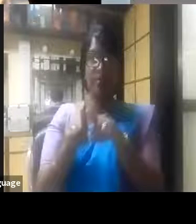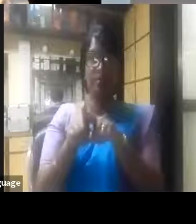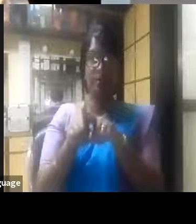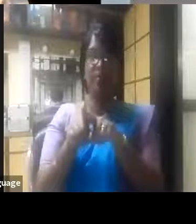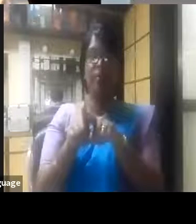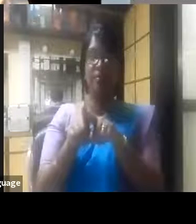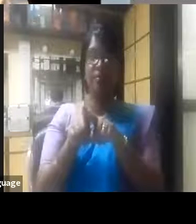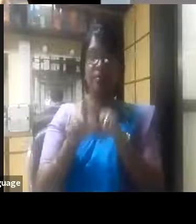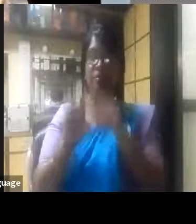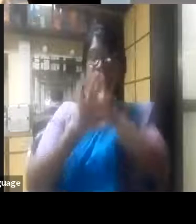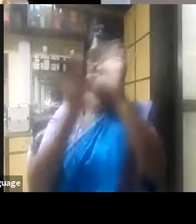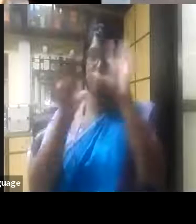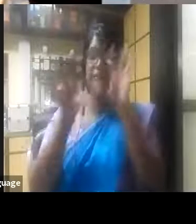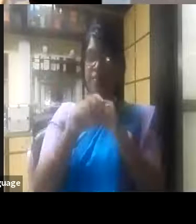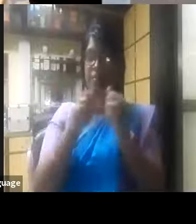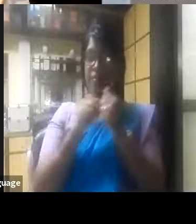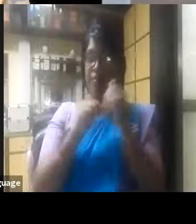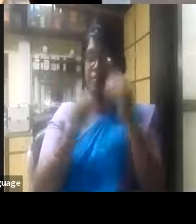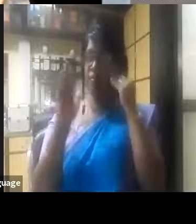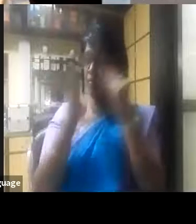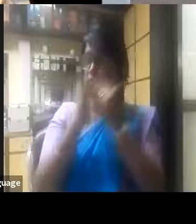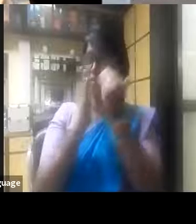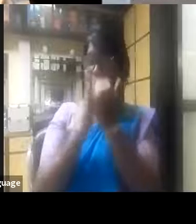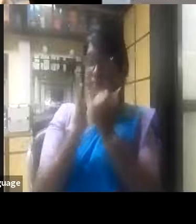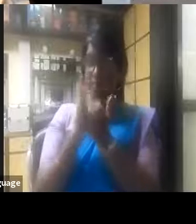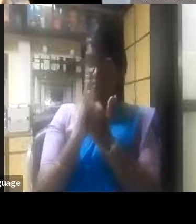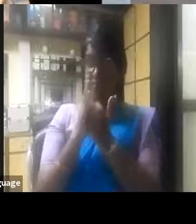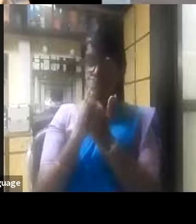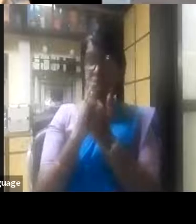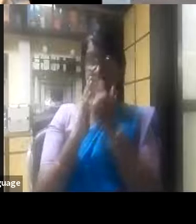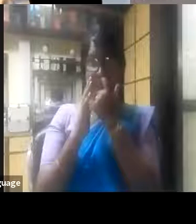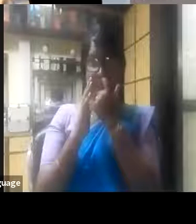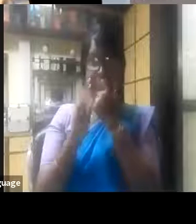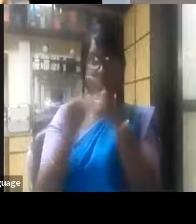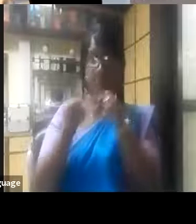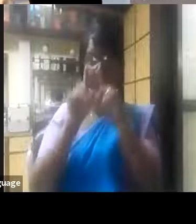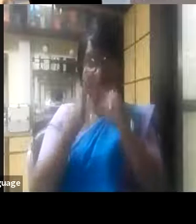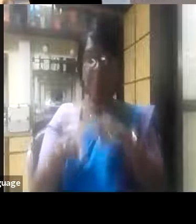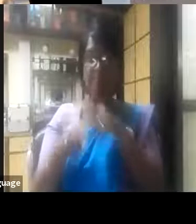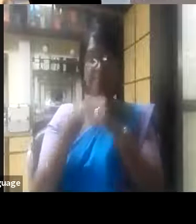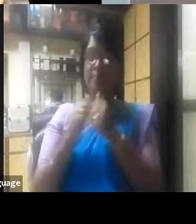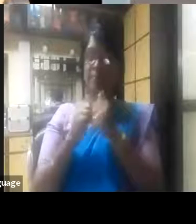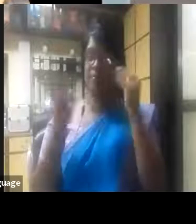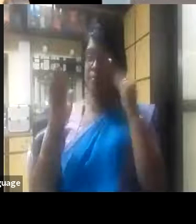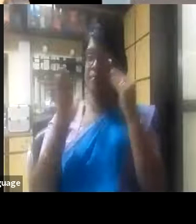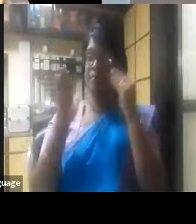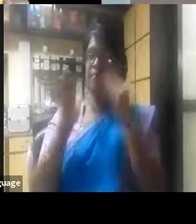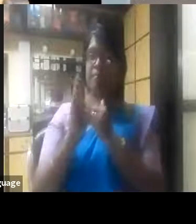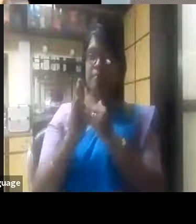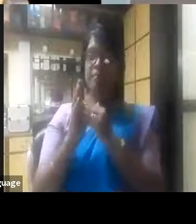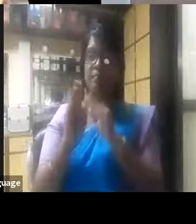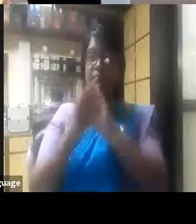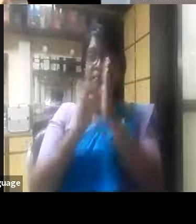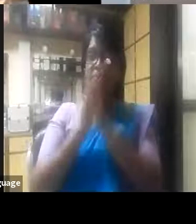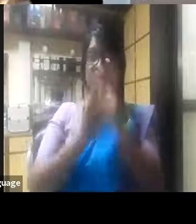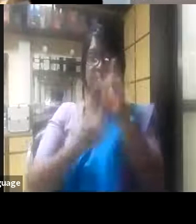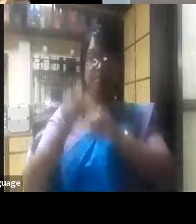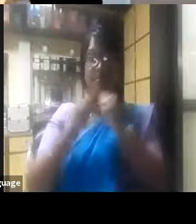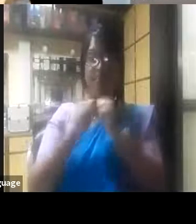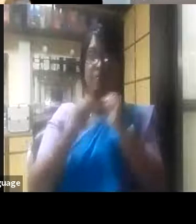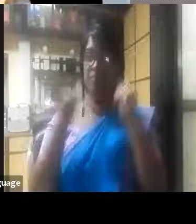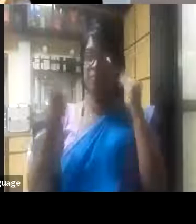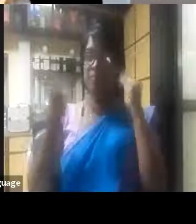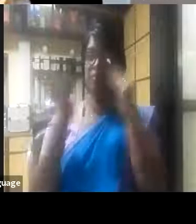and efficient and cost effective. And I will leave it to Ikram to talk about how the industry will